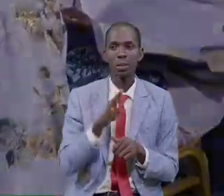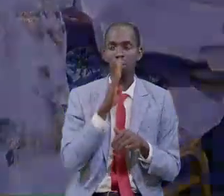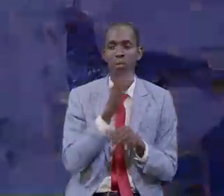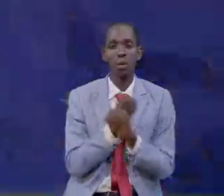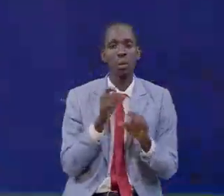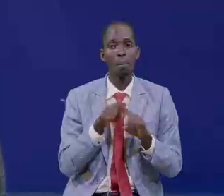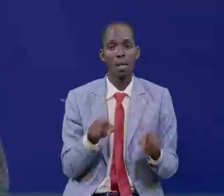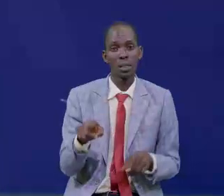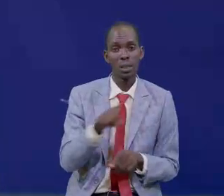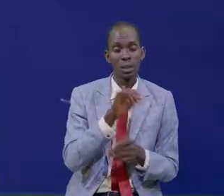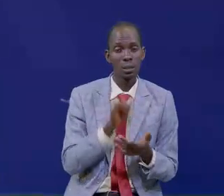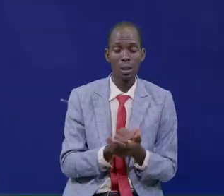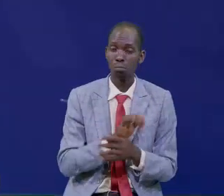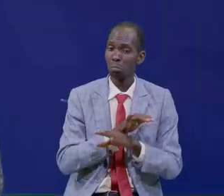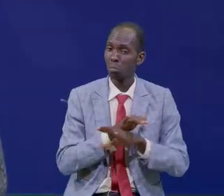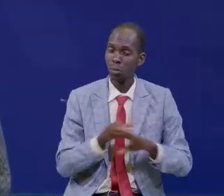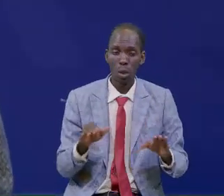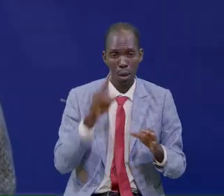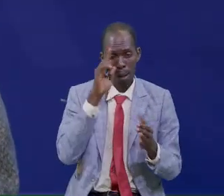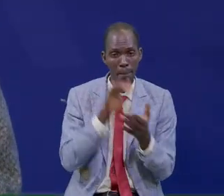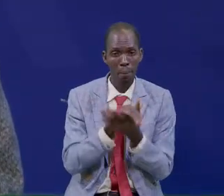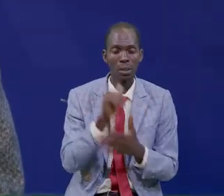believeth not shall be damned.